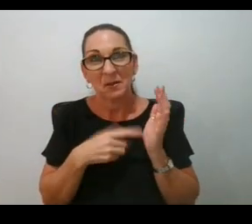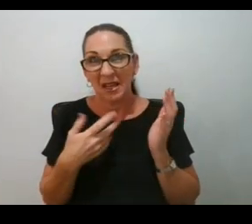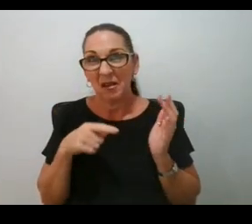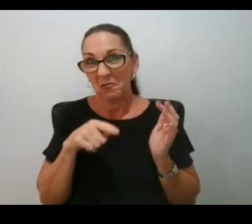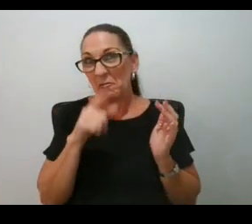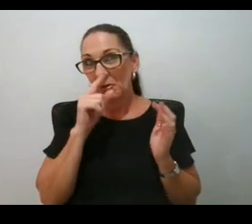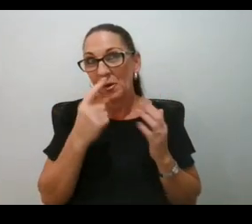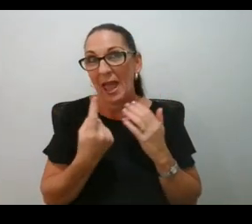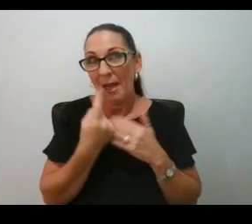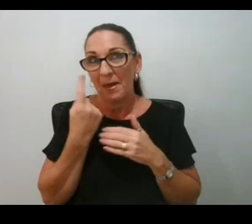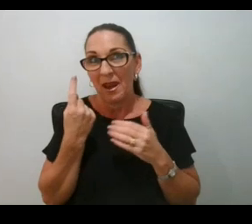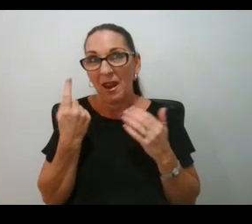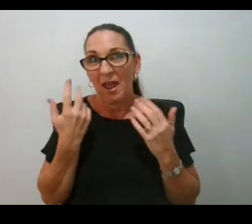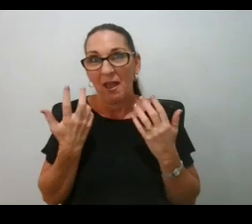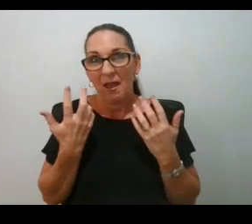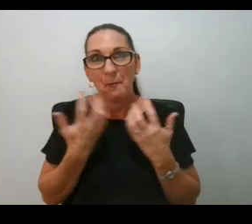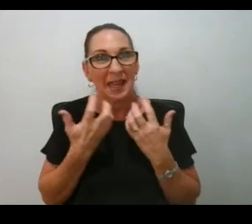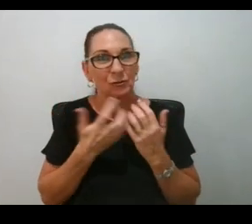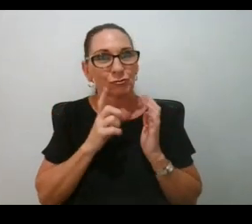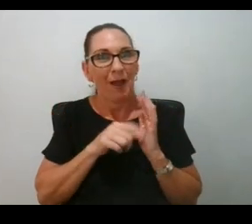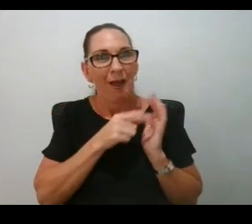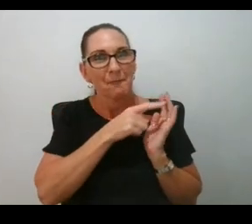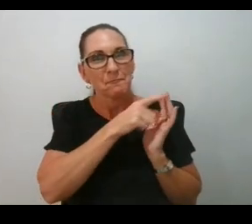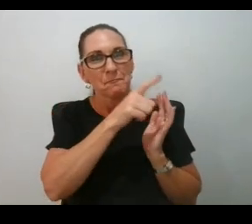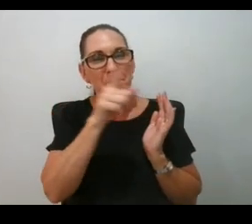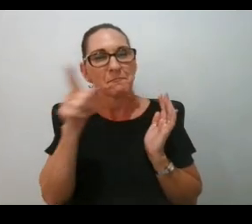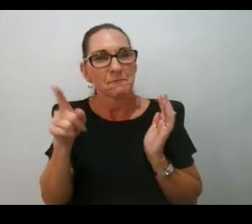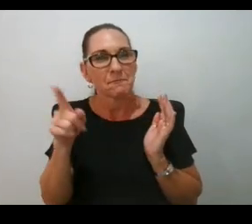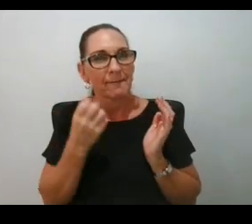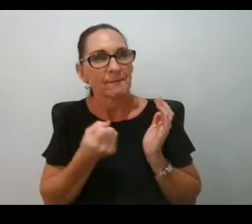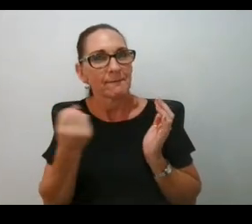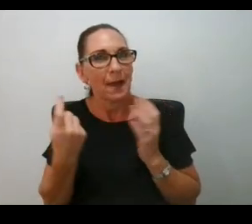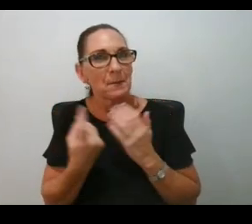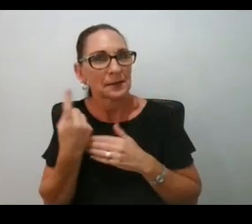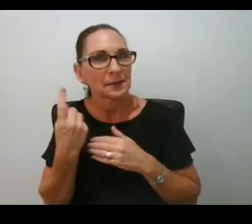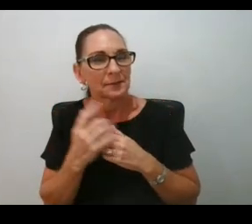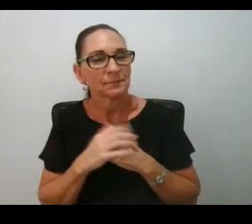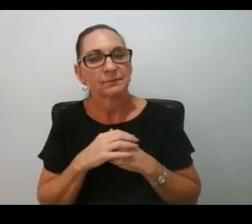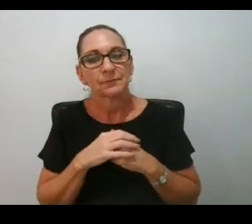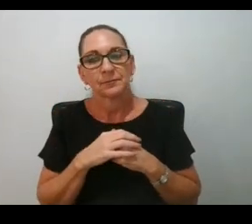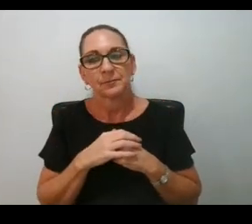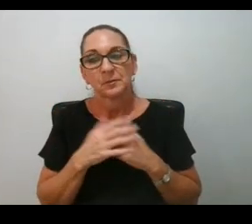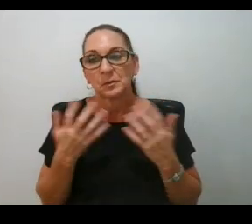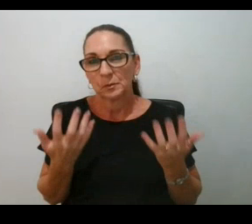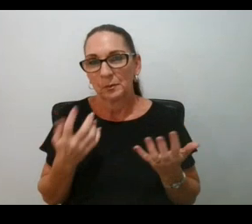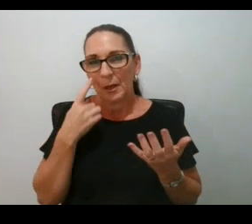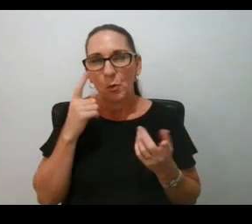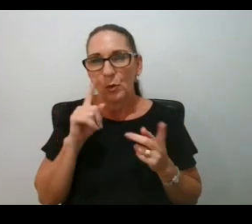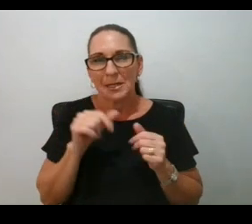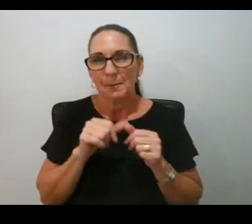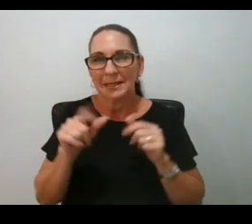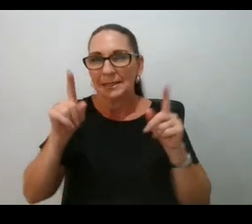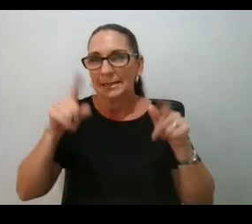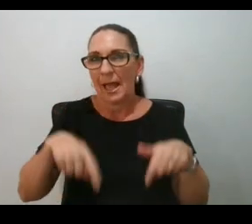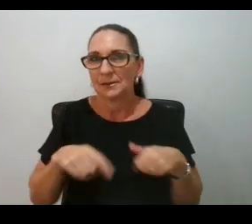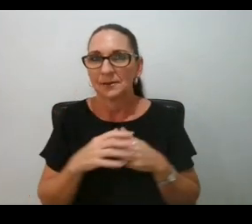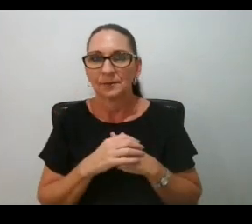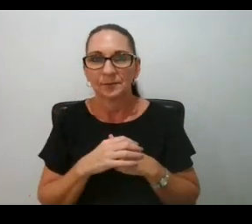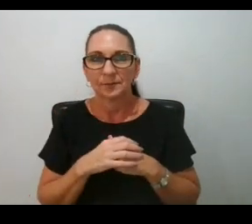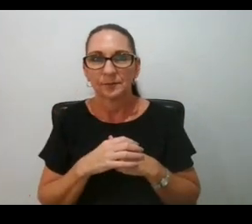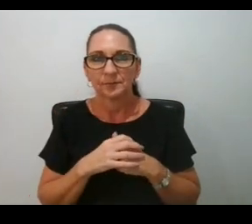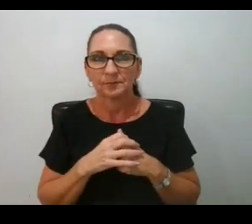Aid, and a lot of financial counsellors that see there as well. So where do we start? Being a